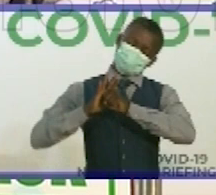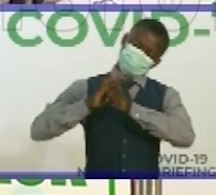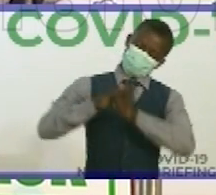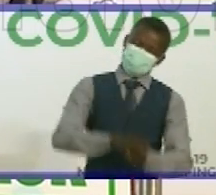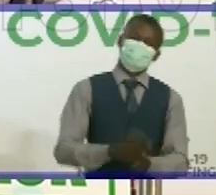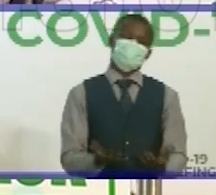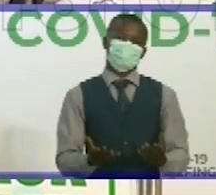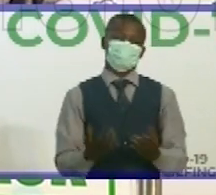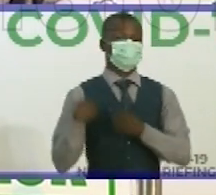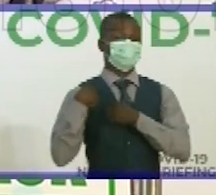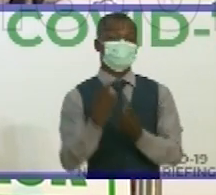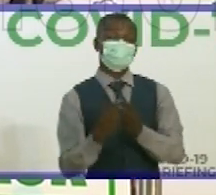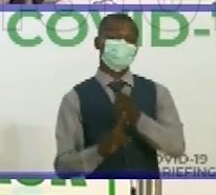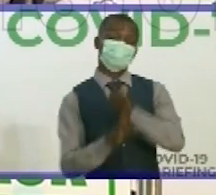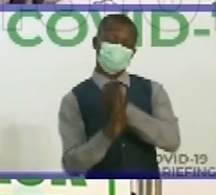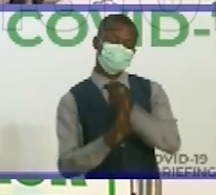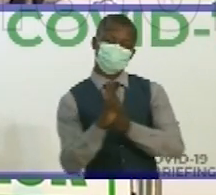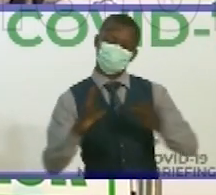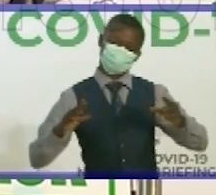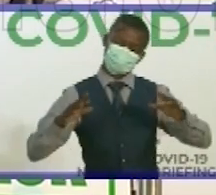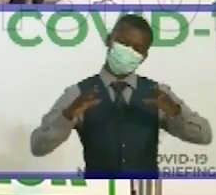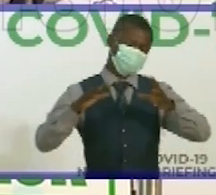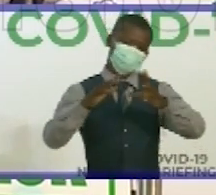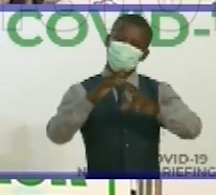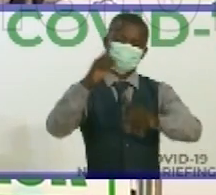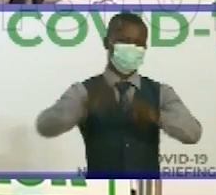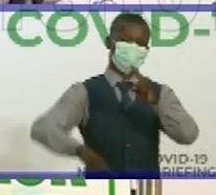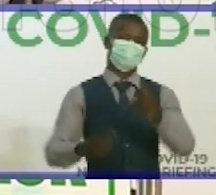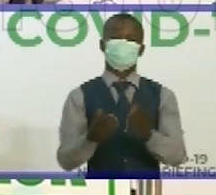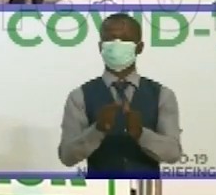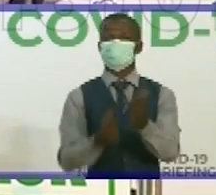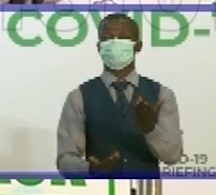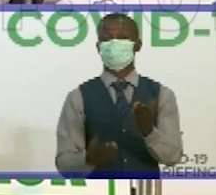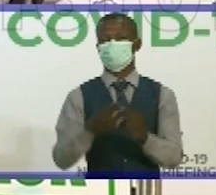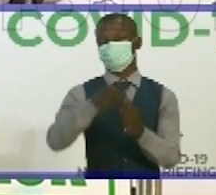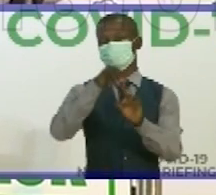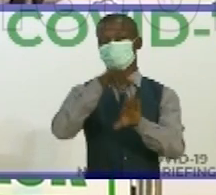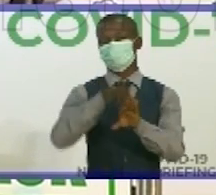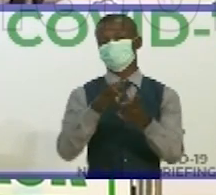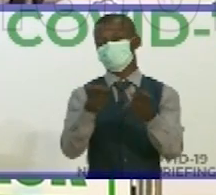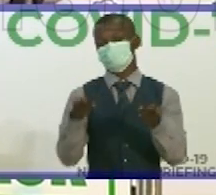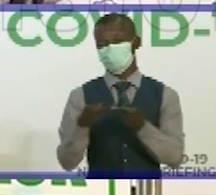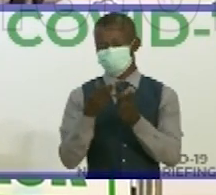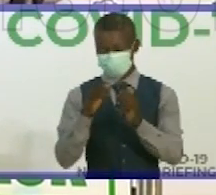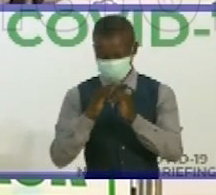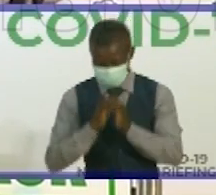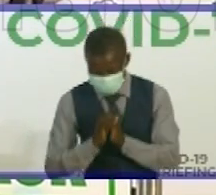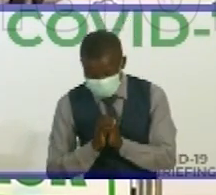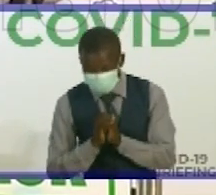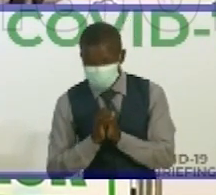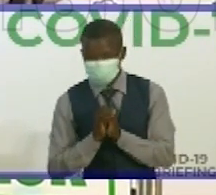Since the risk of crowding can never be ruled out in places of worship and also pose a serious